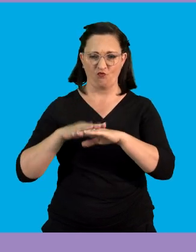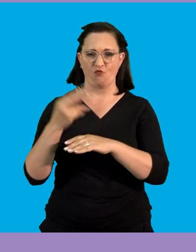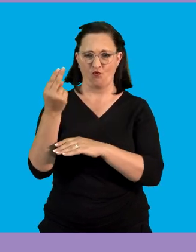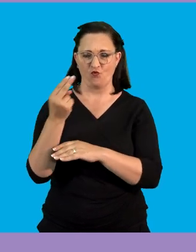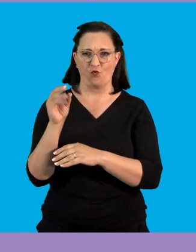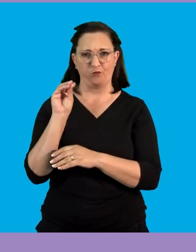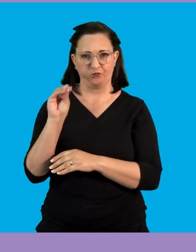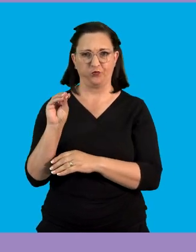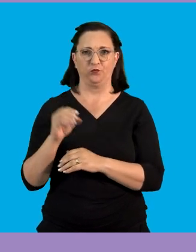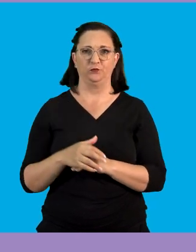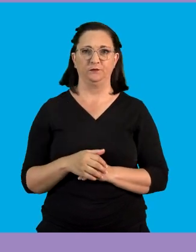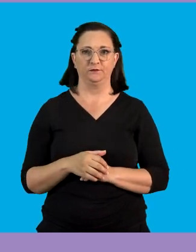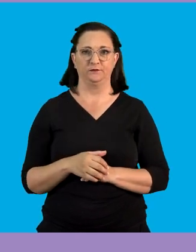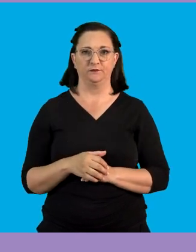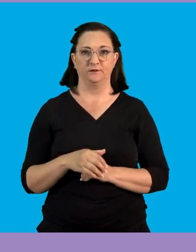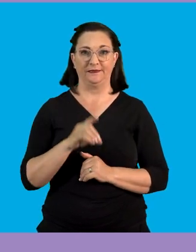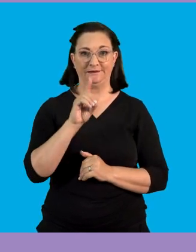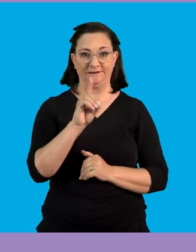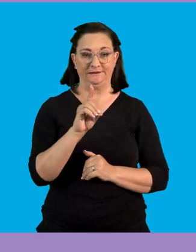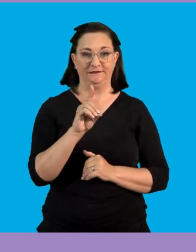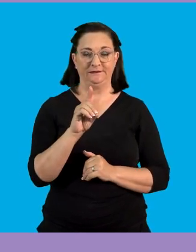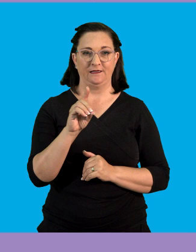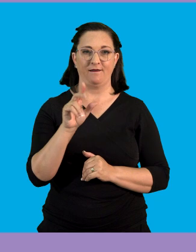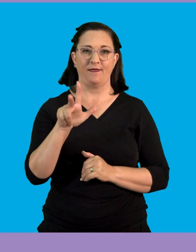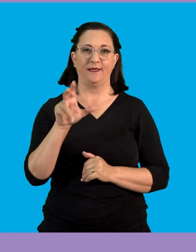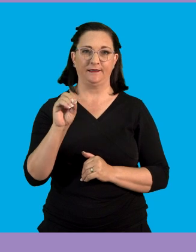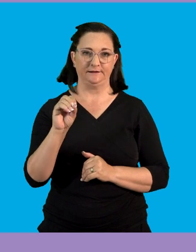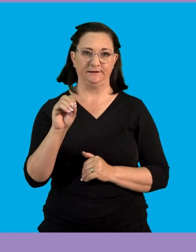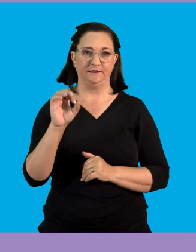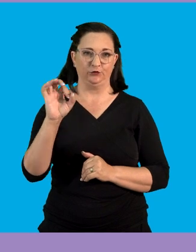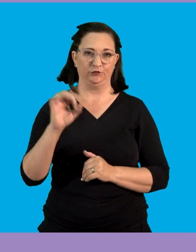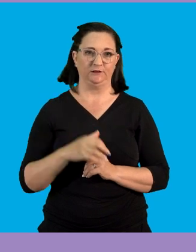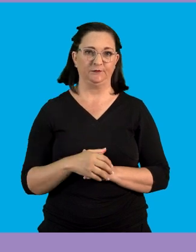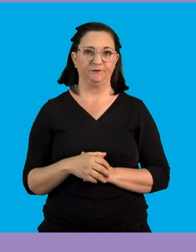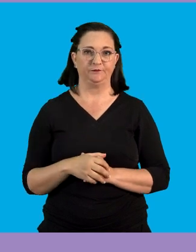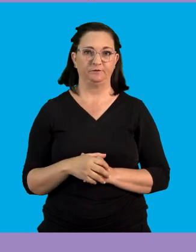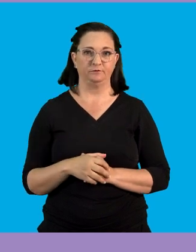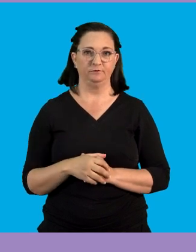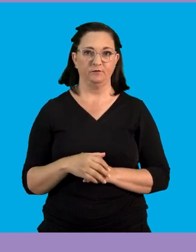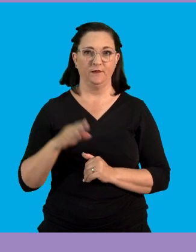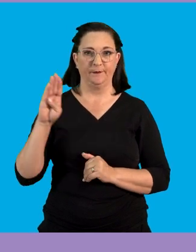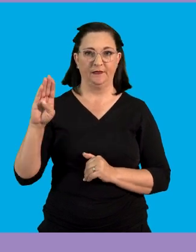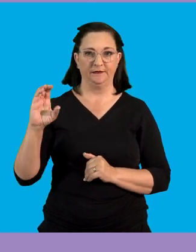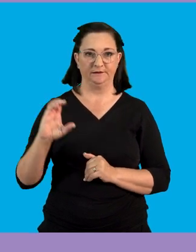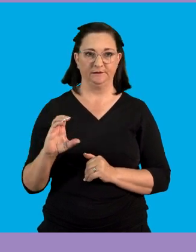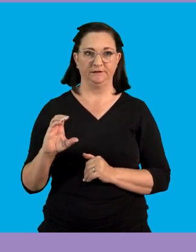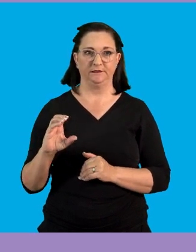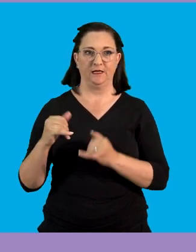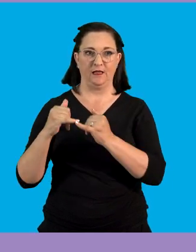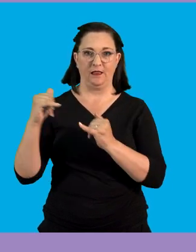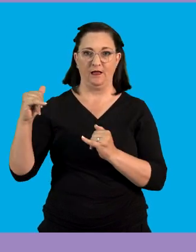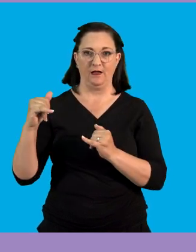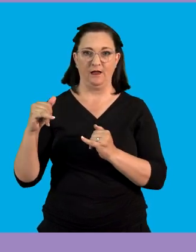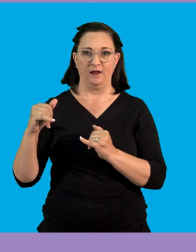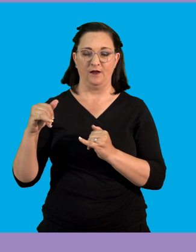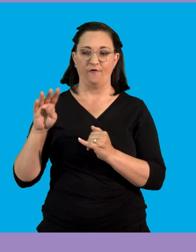directly. And angle D is 80 degrees. And then BC, it's line